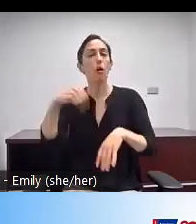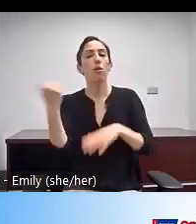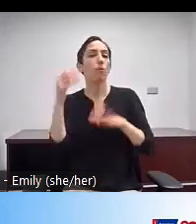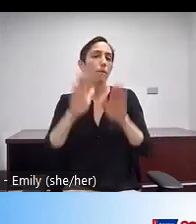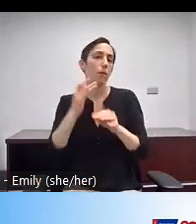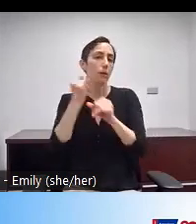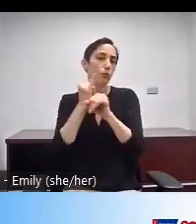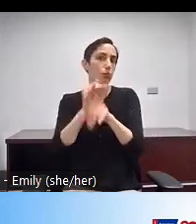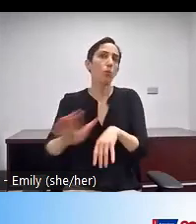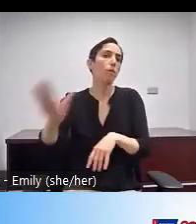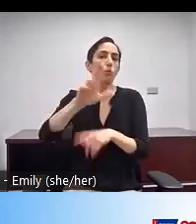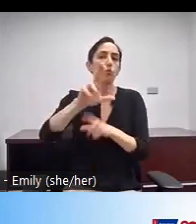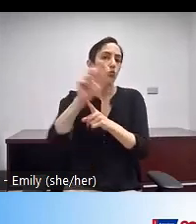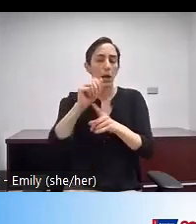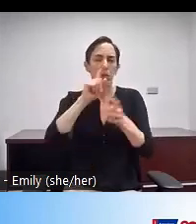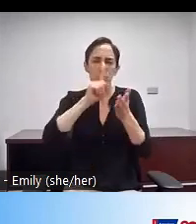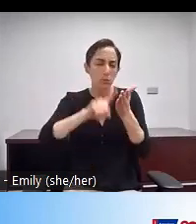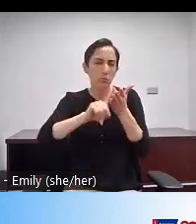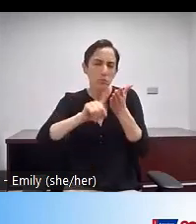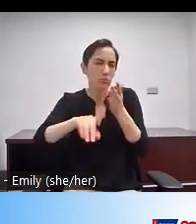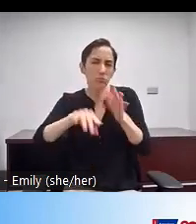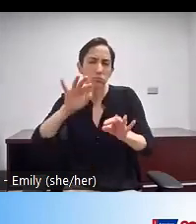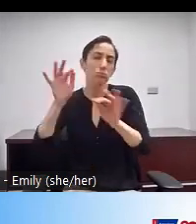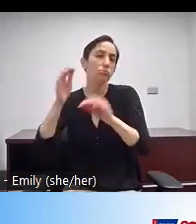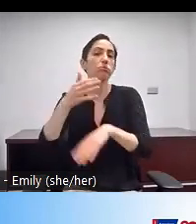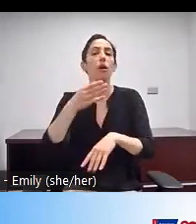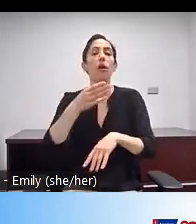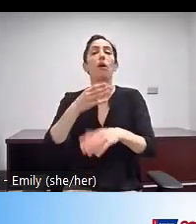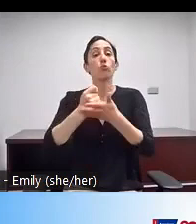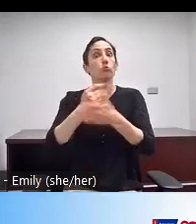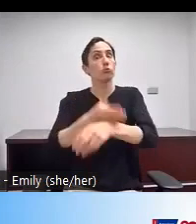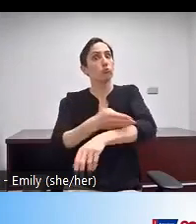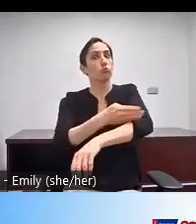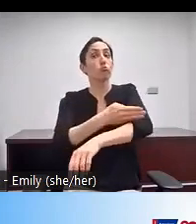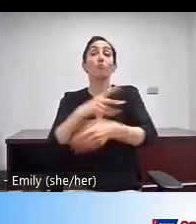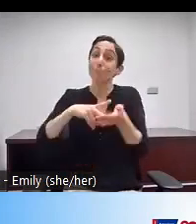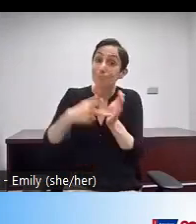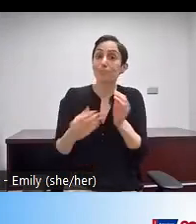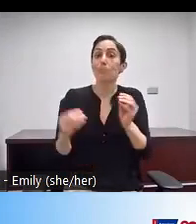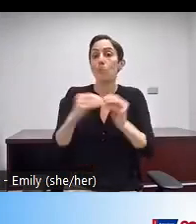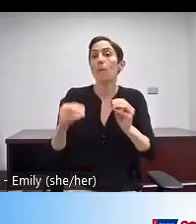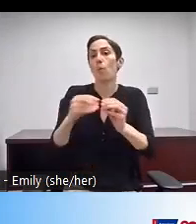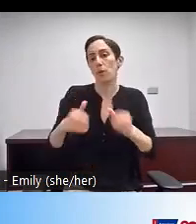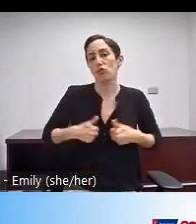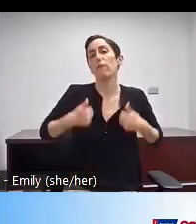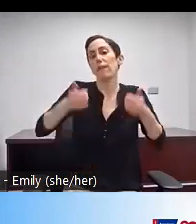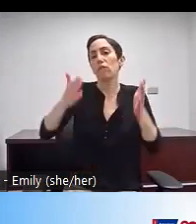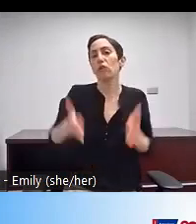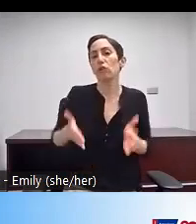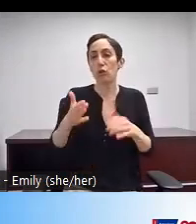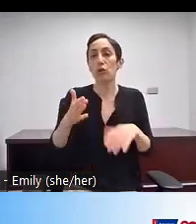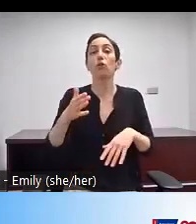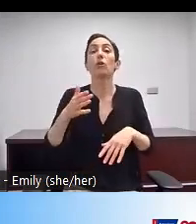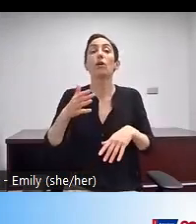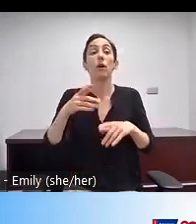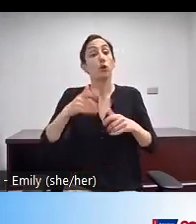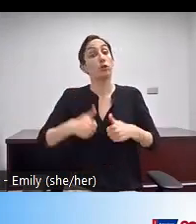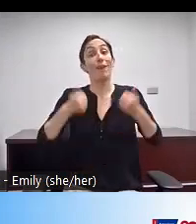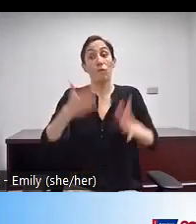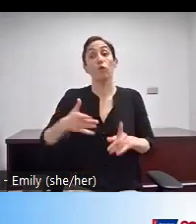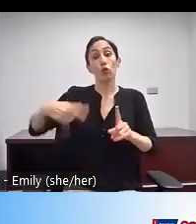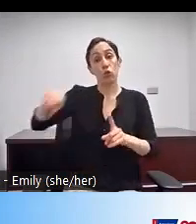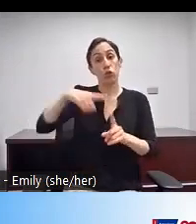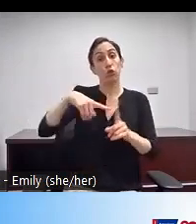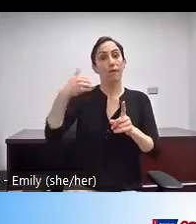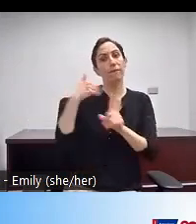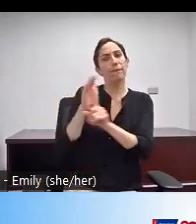survivors and addressing more survivor issues in the years to come, and that's a good thing.